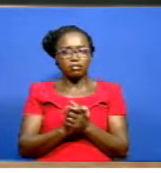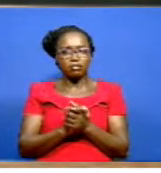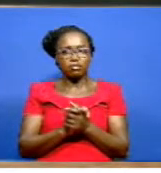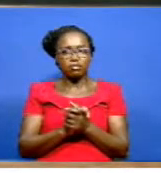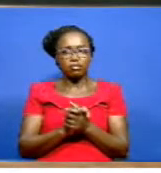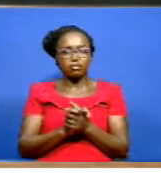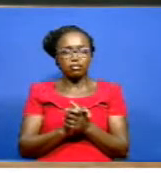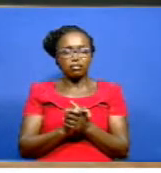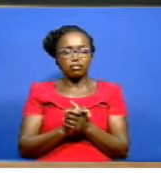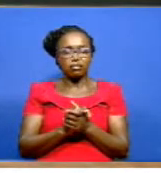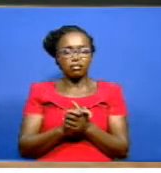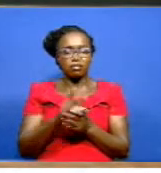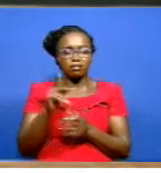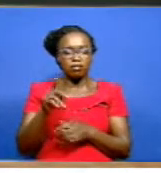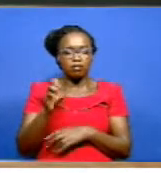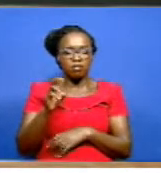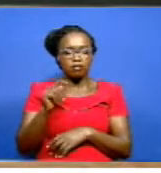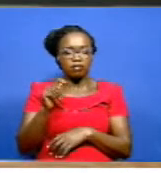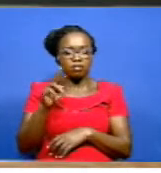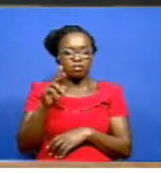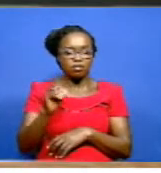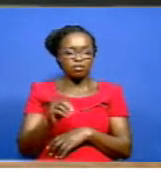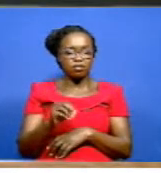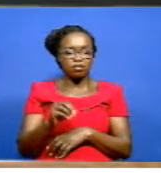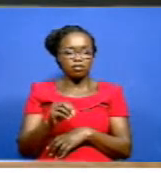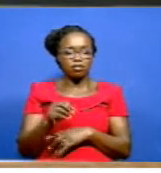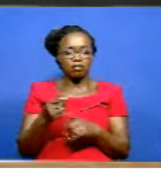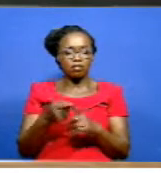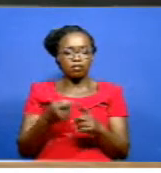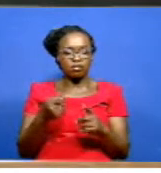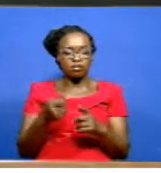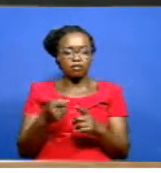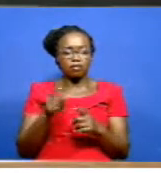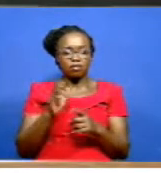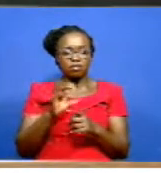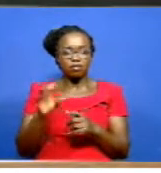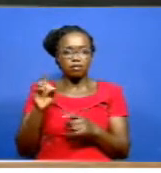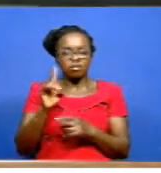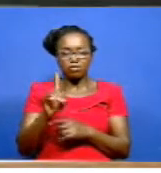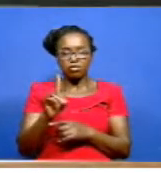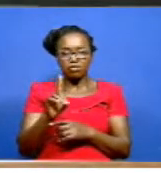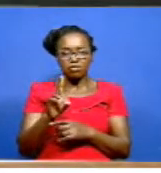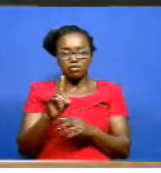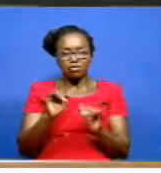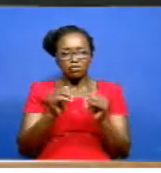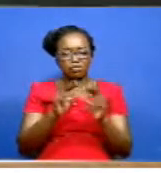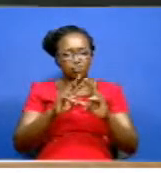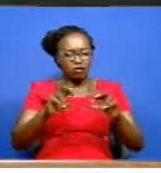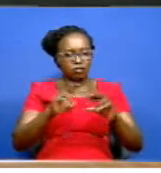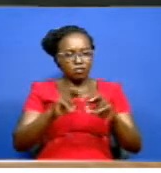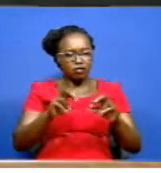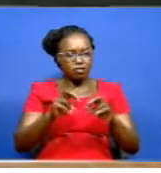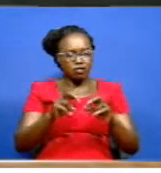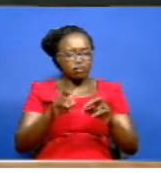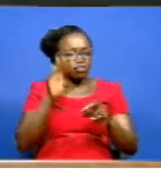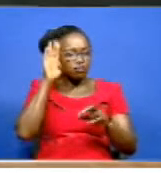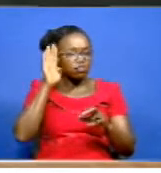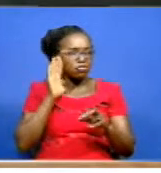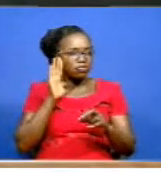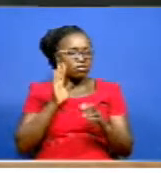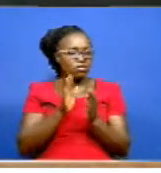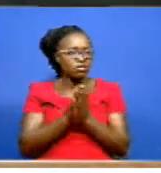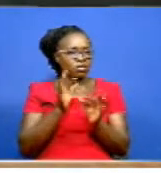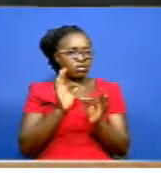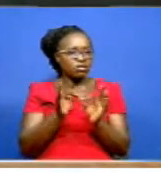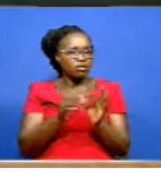Erico Petro also watching Channel 1. This is Channel 1. This is News Check. I'm Ben Troy Njue. Lensa